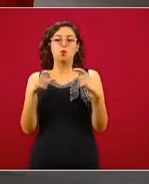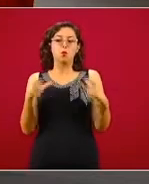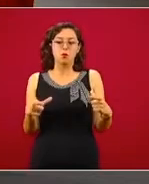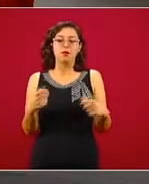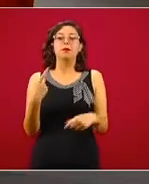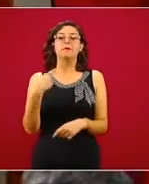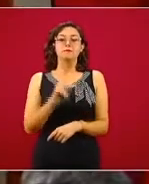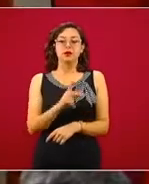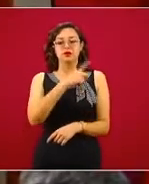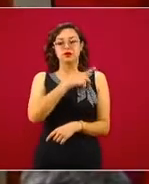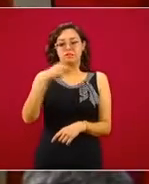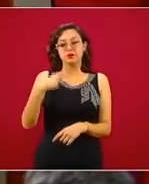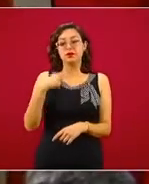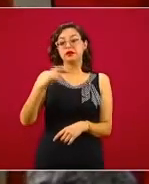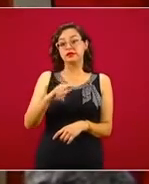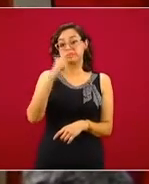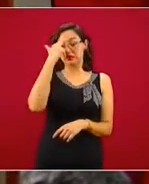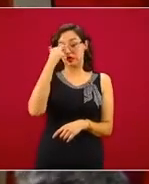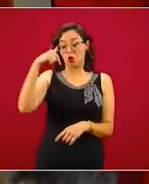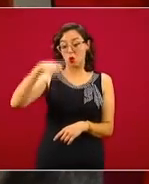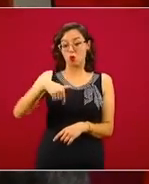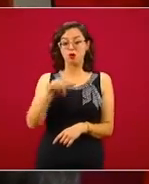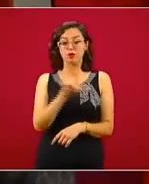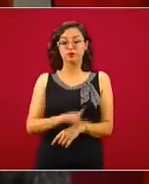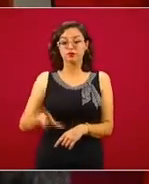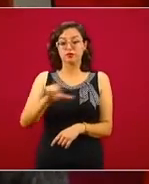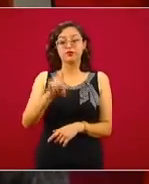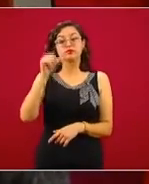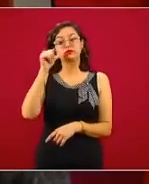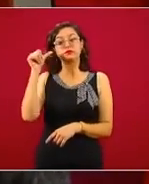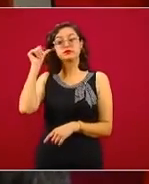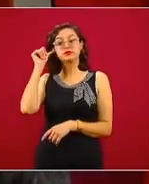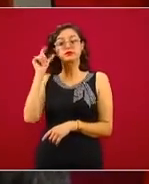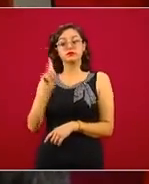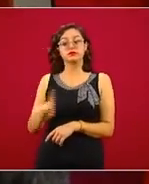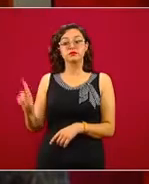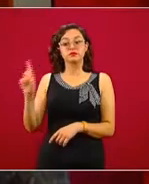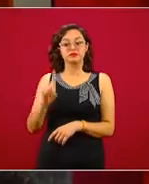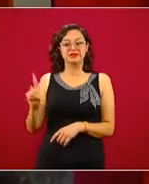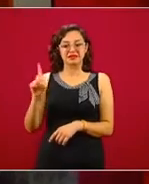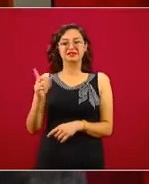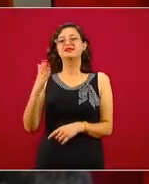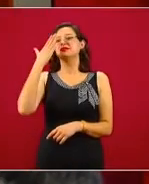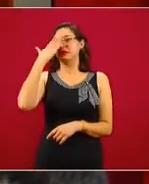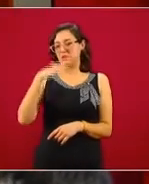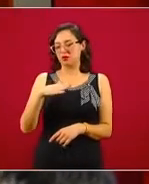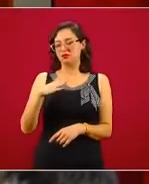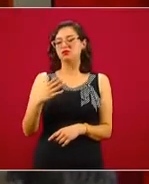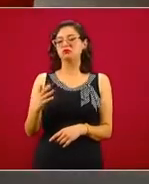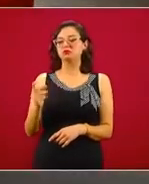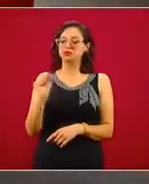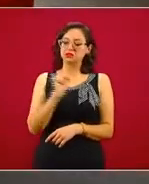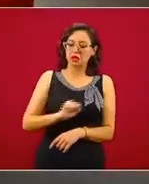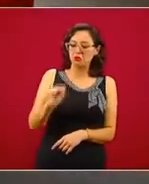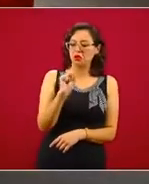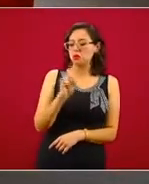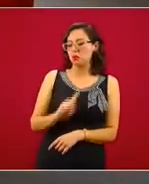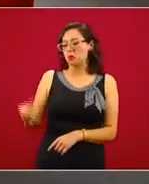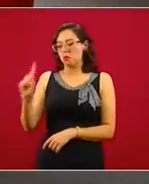1,305 new cases in the last 24 hours. This is only over 3%